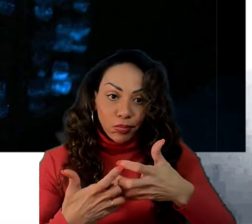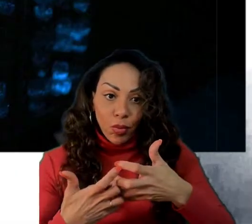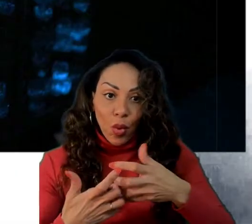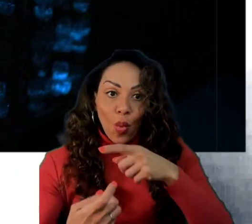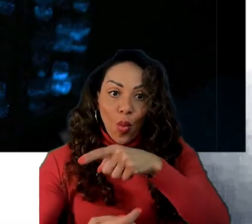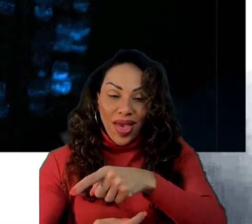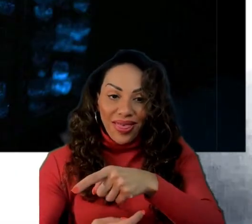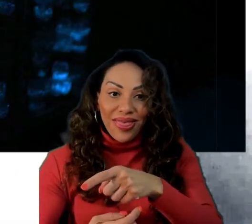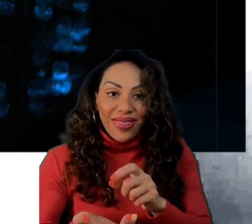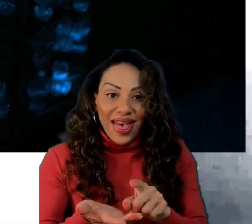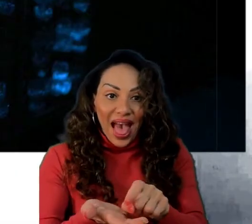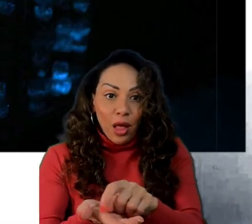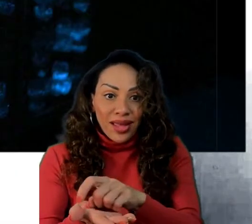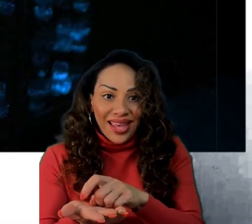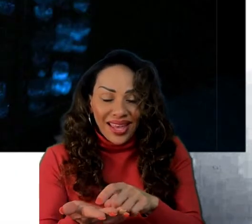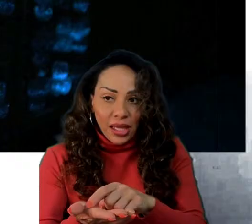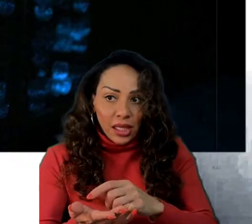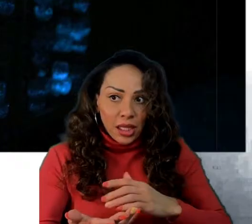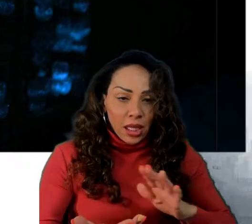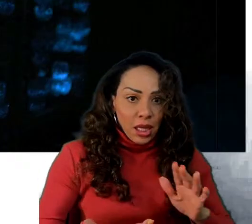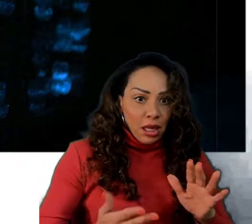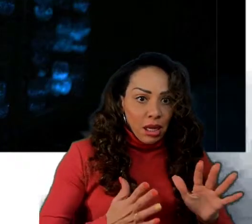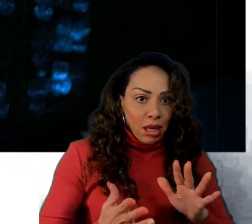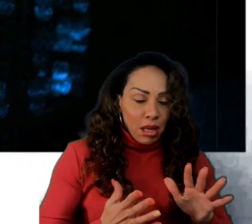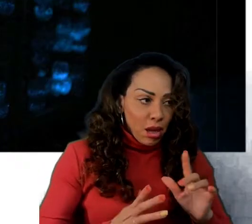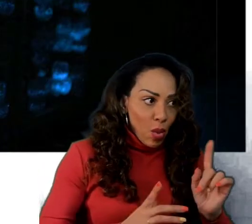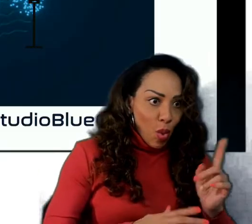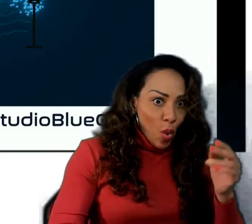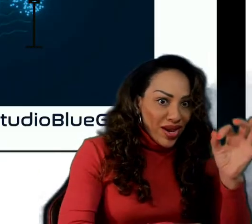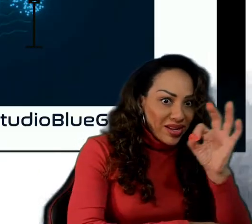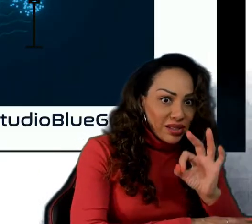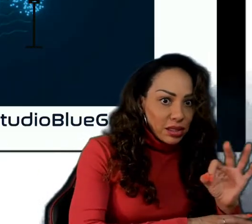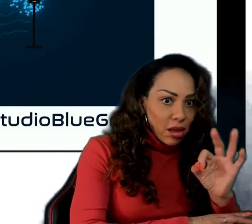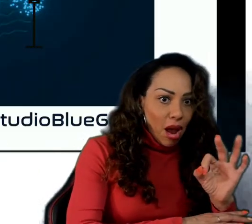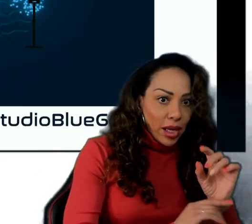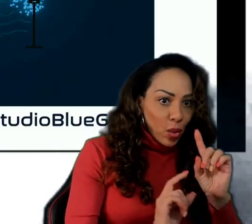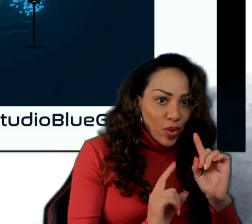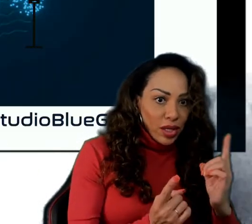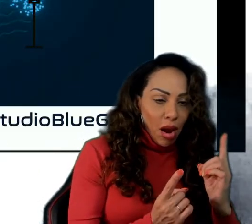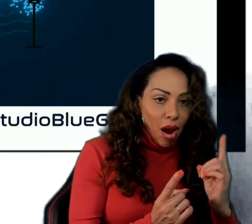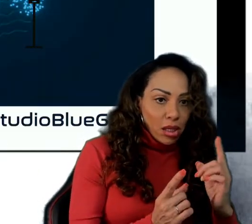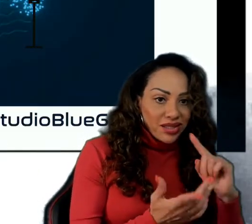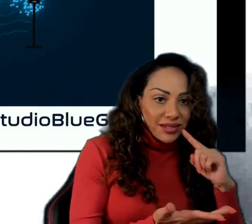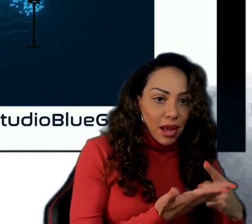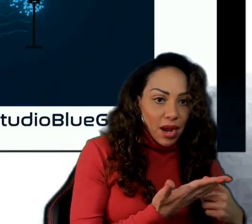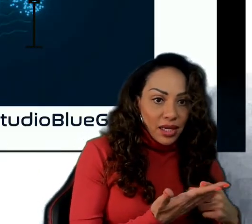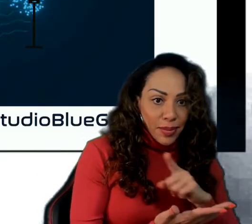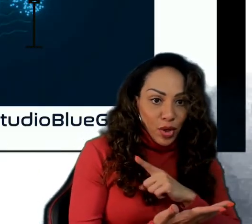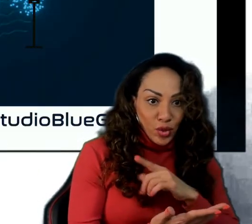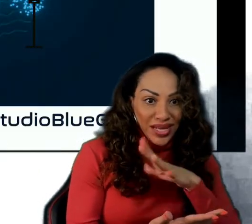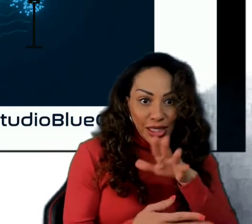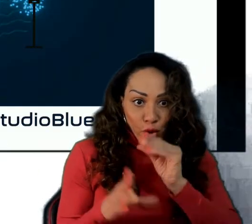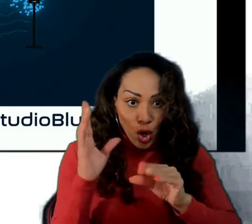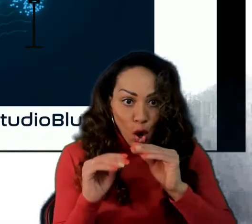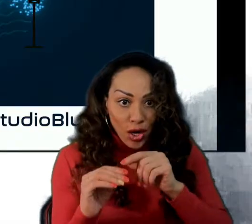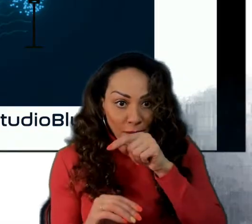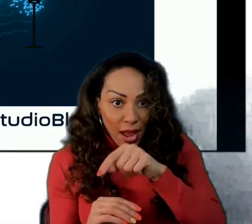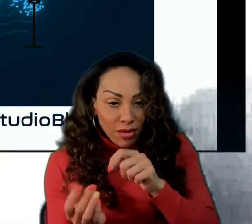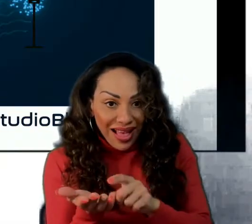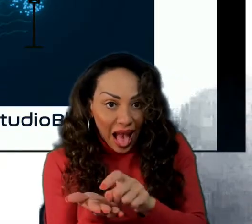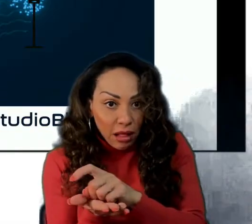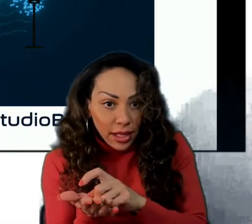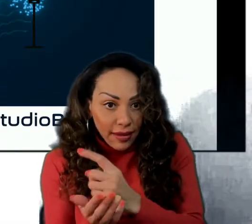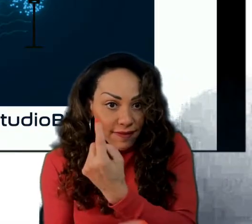about what we were designing because we were still learning how to work with the algae. We started off with various different